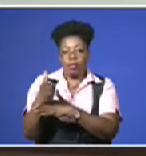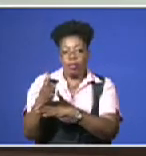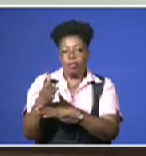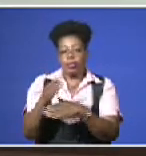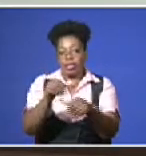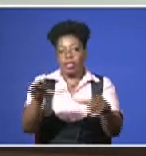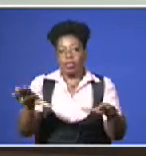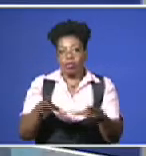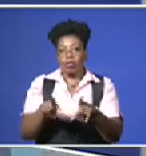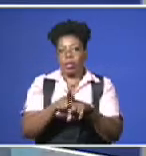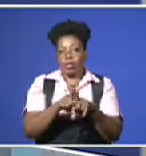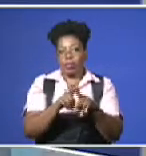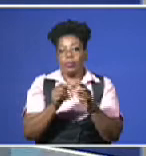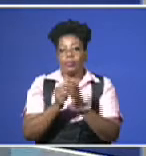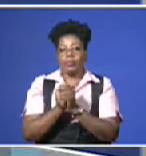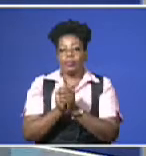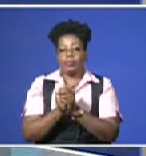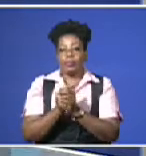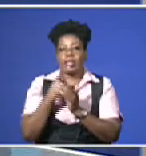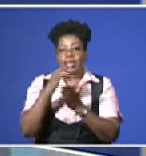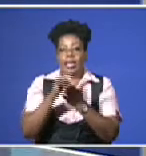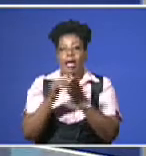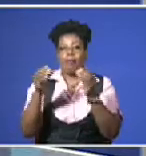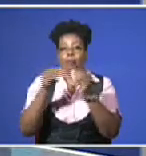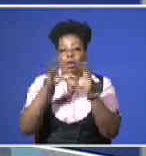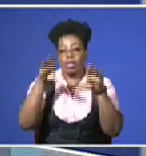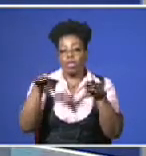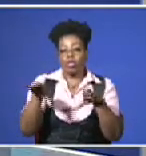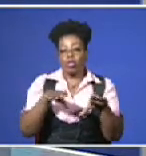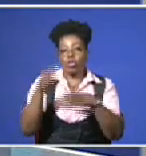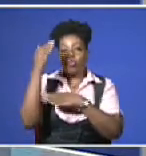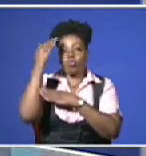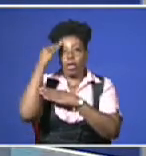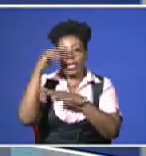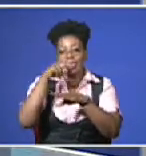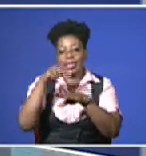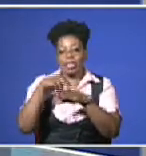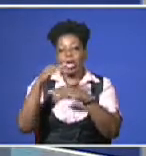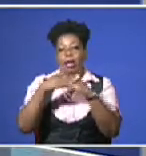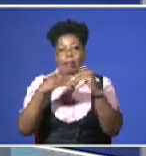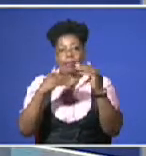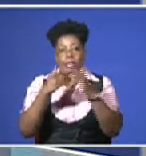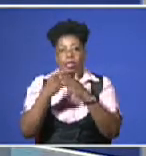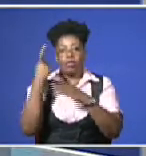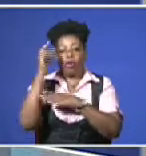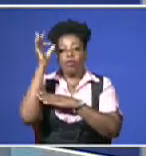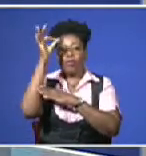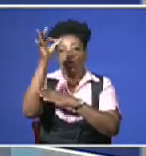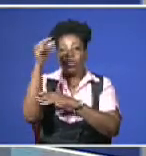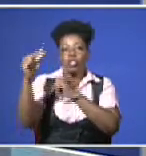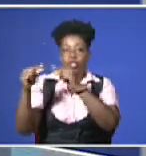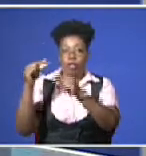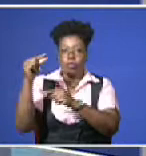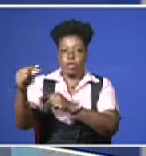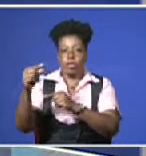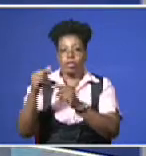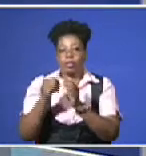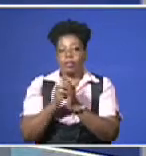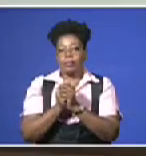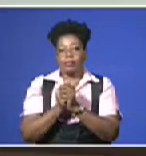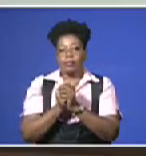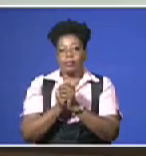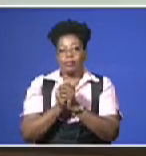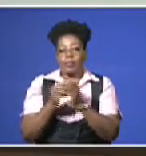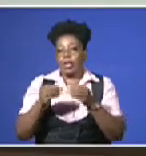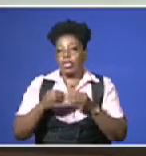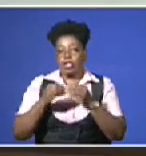well. Hume says more must be done to recognize our nation builders for future generations. It's